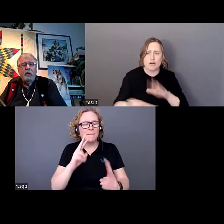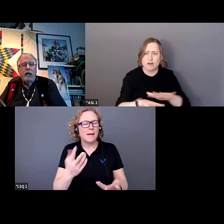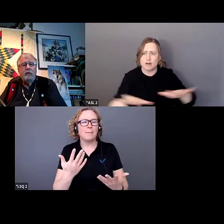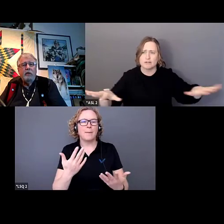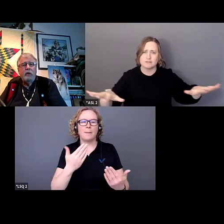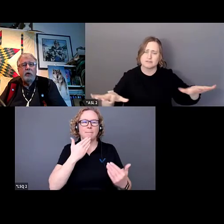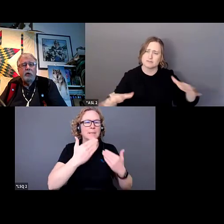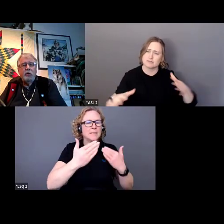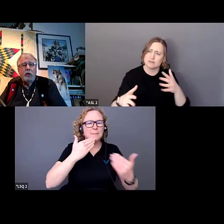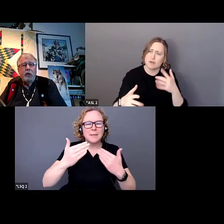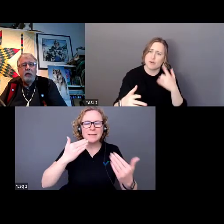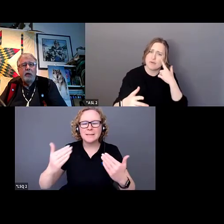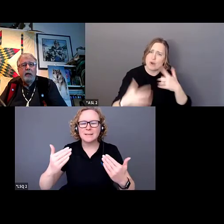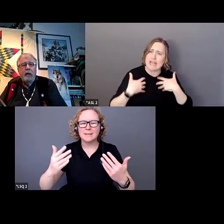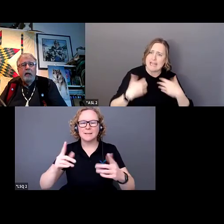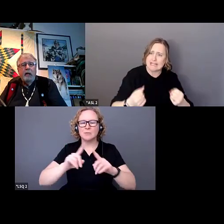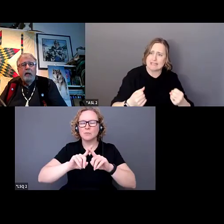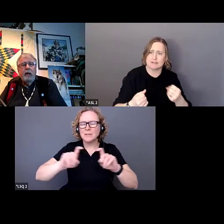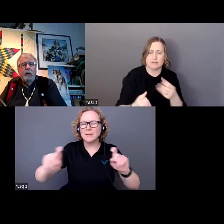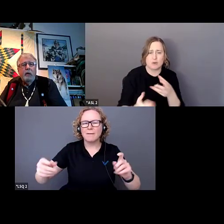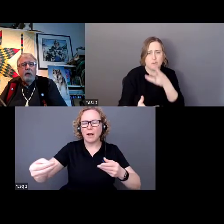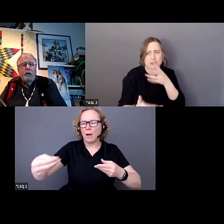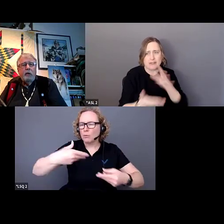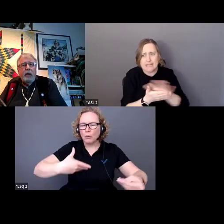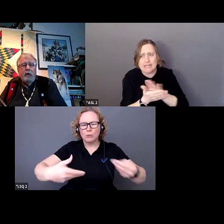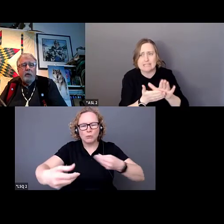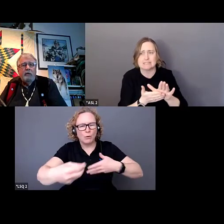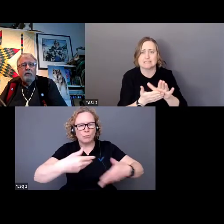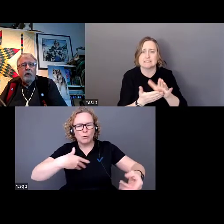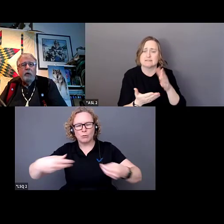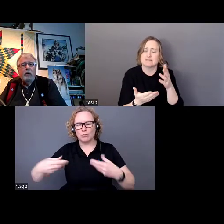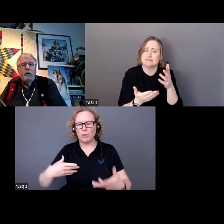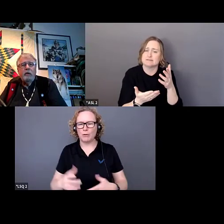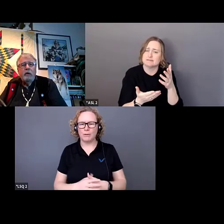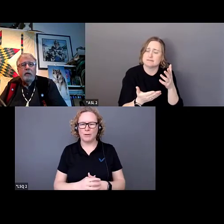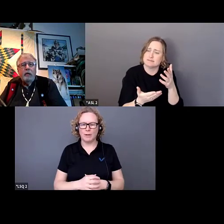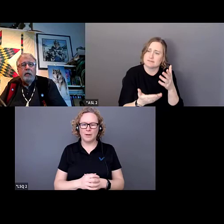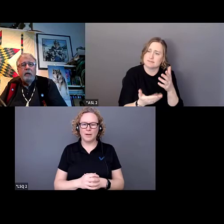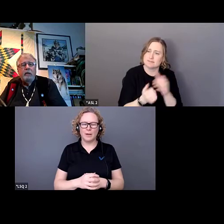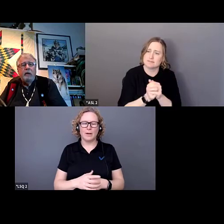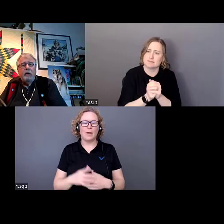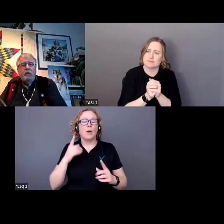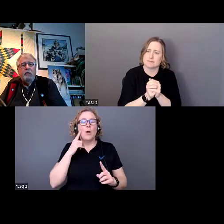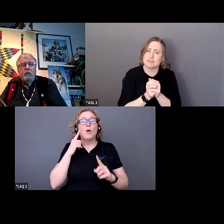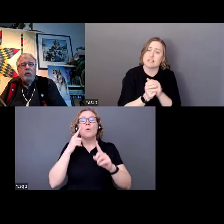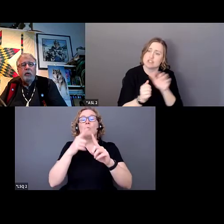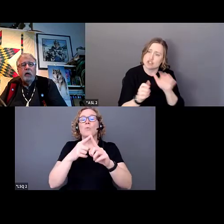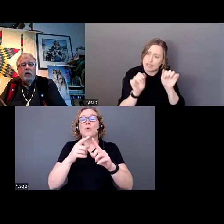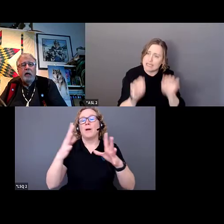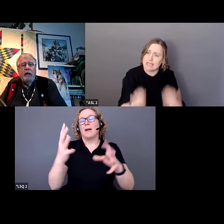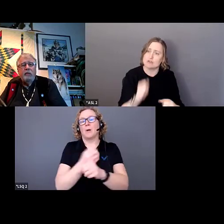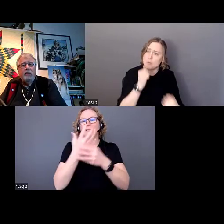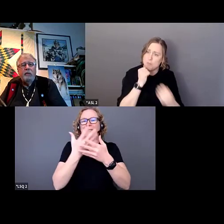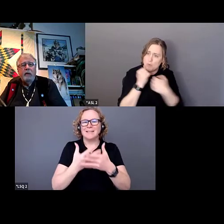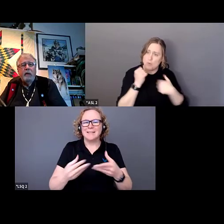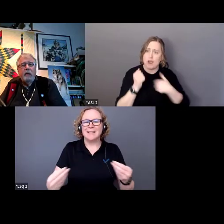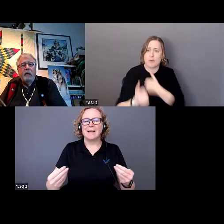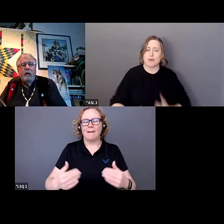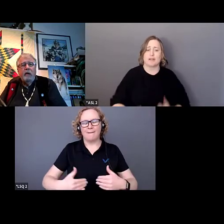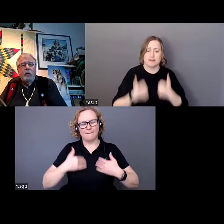heal her, cleanse her, and nurture her. By doing so, she can continue to support our